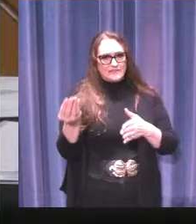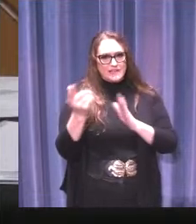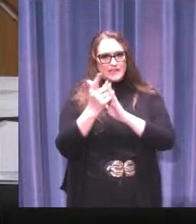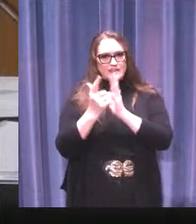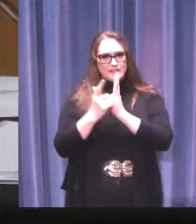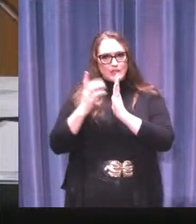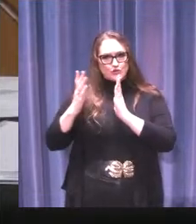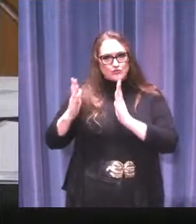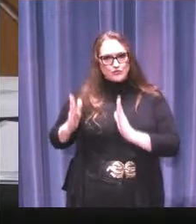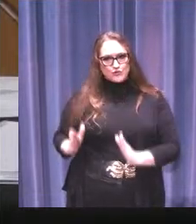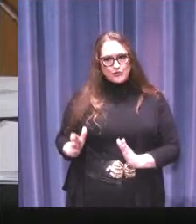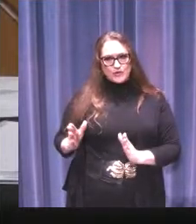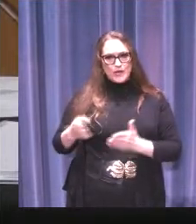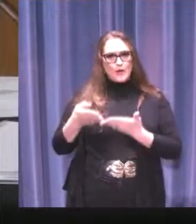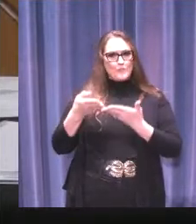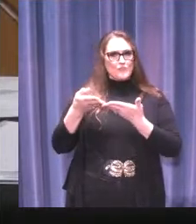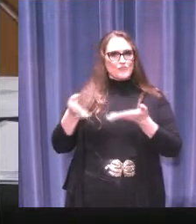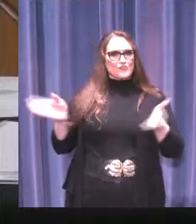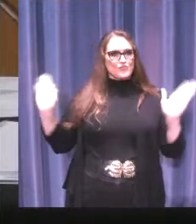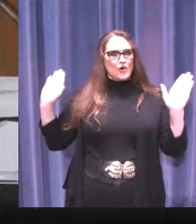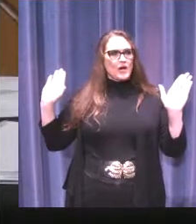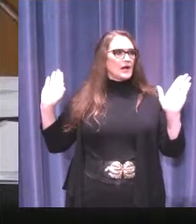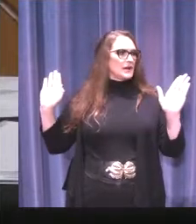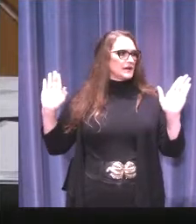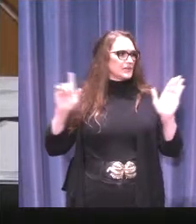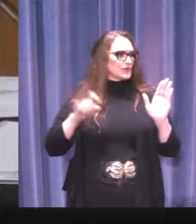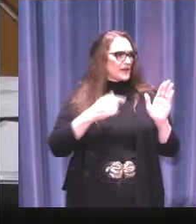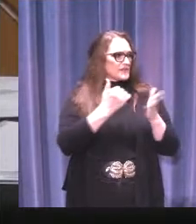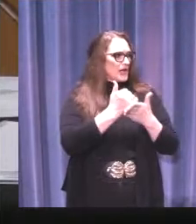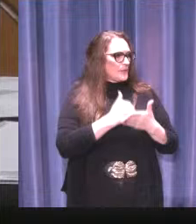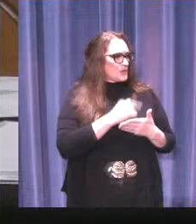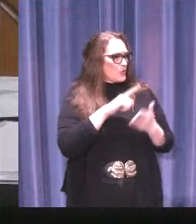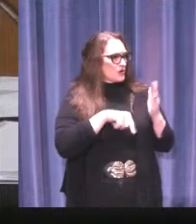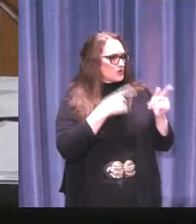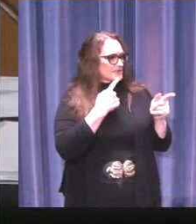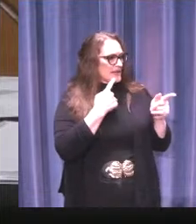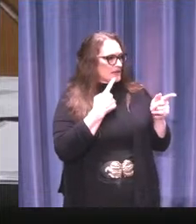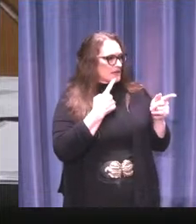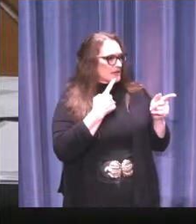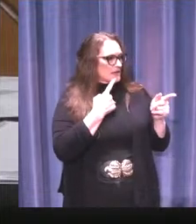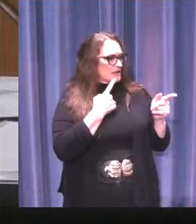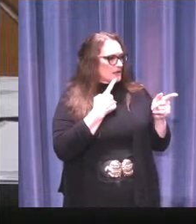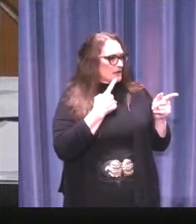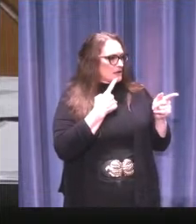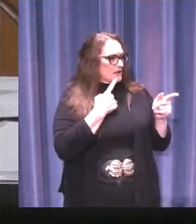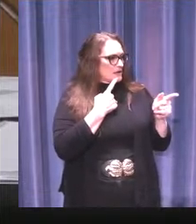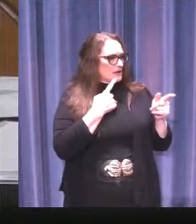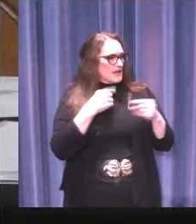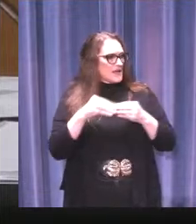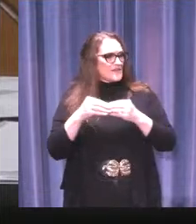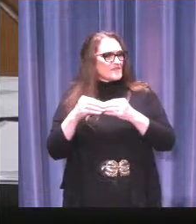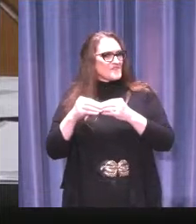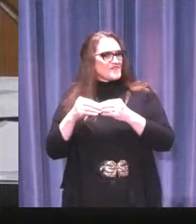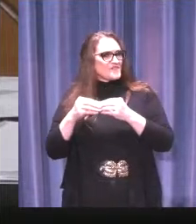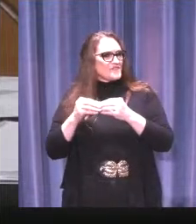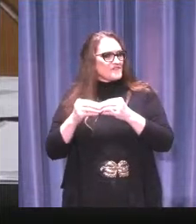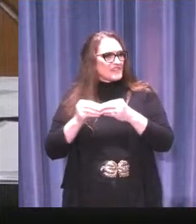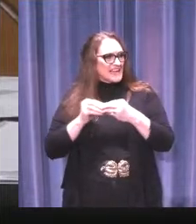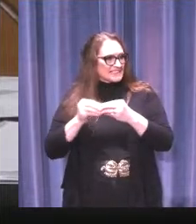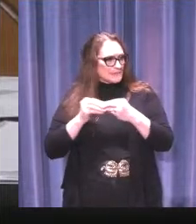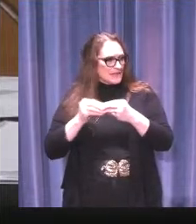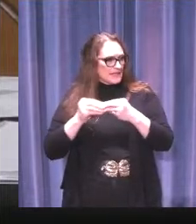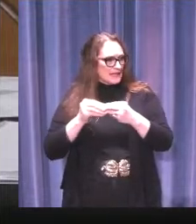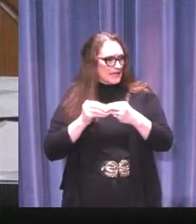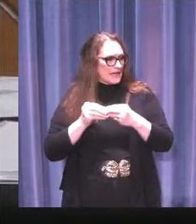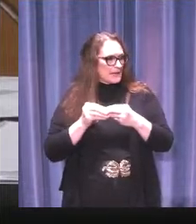attorney broad, you're going to have to help me, it was what you were saying. Flexibility. Broad